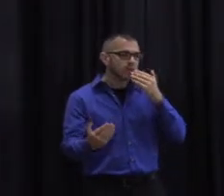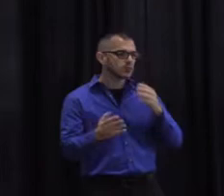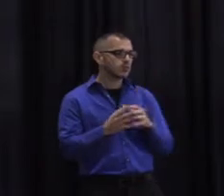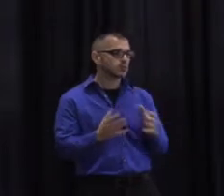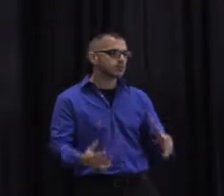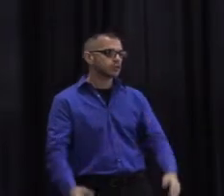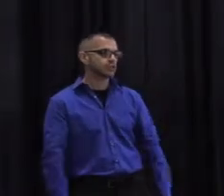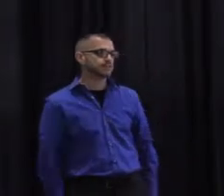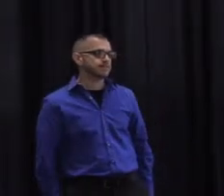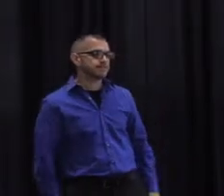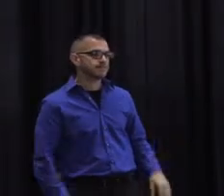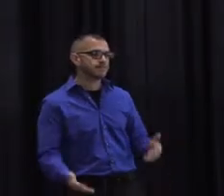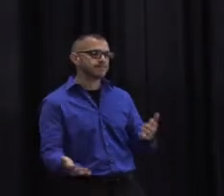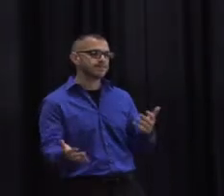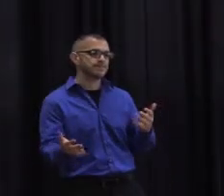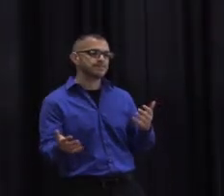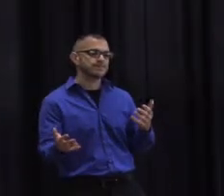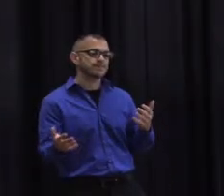much.